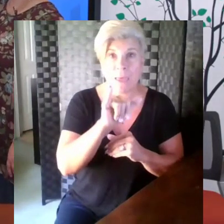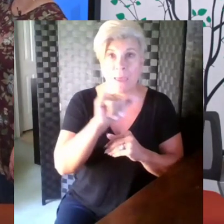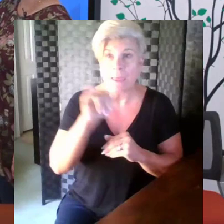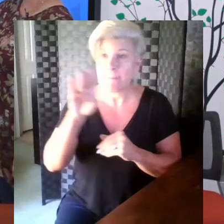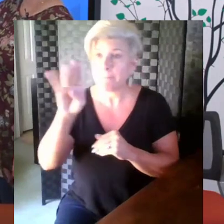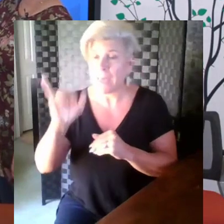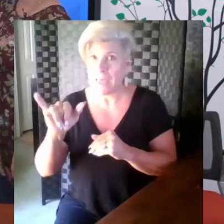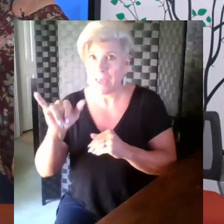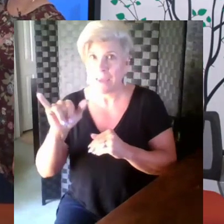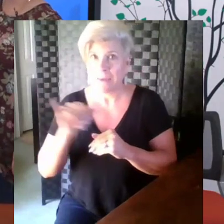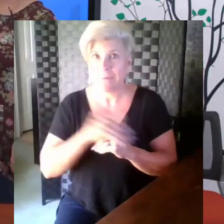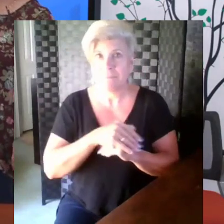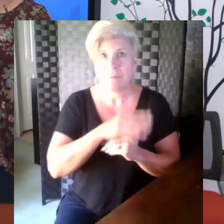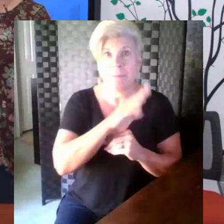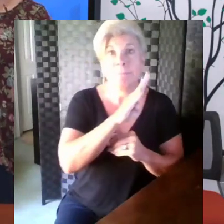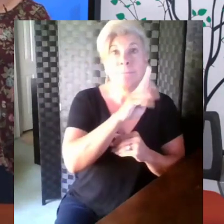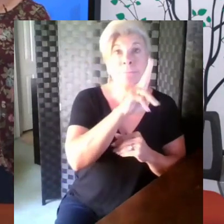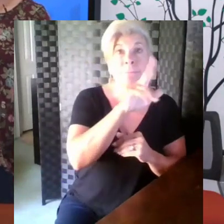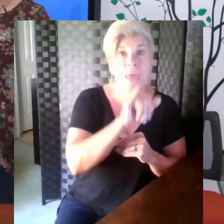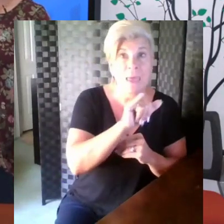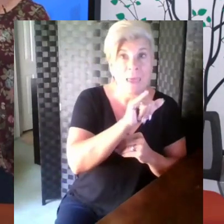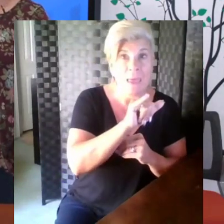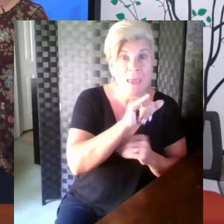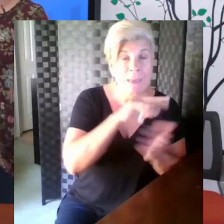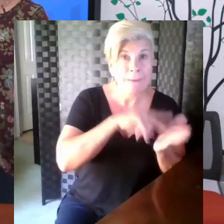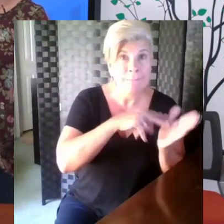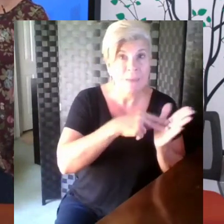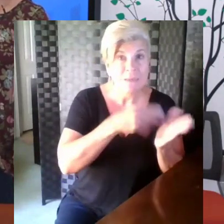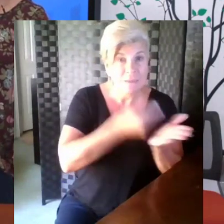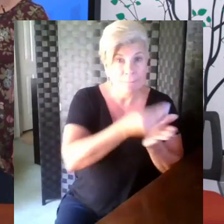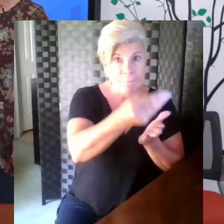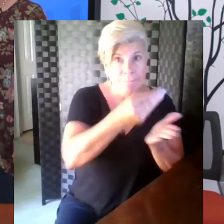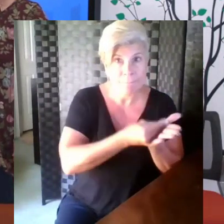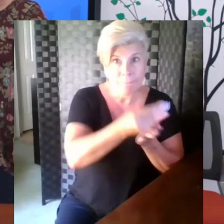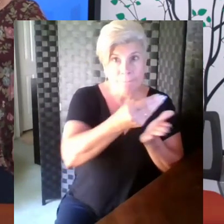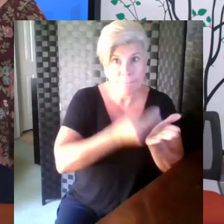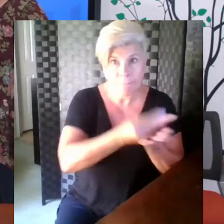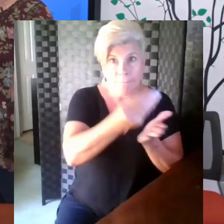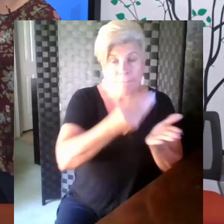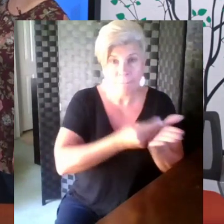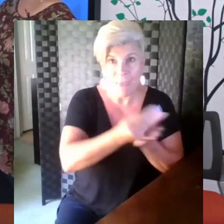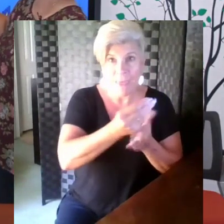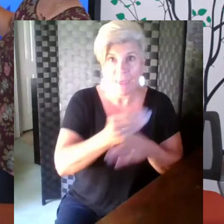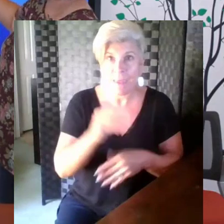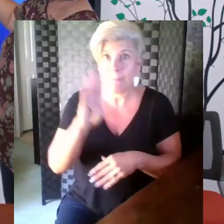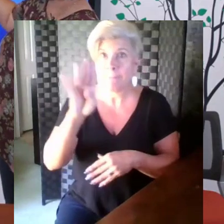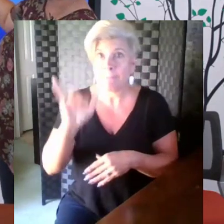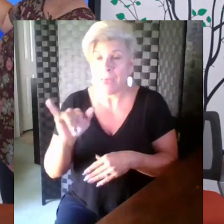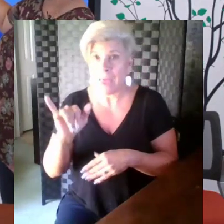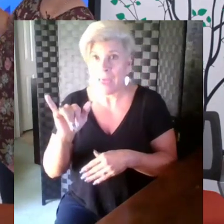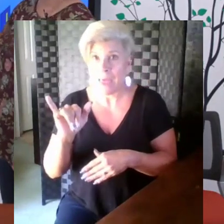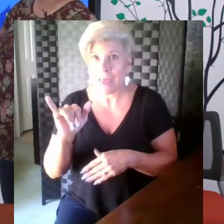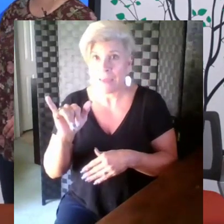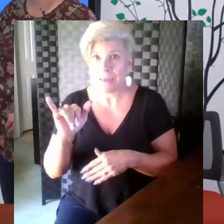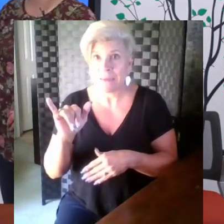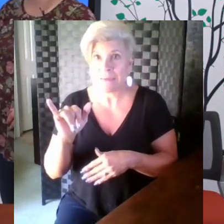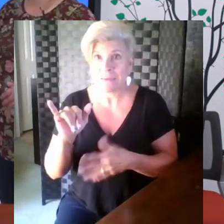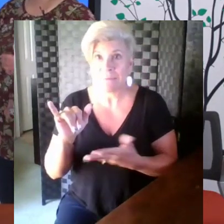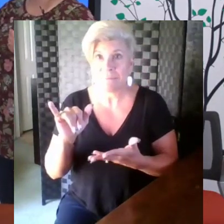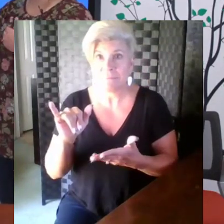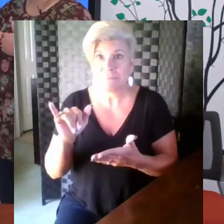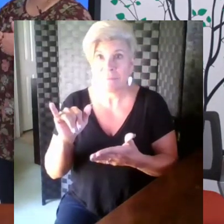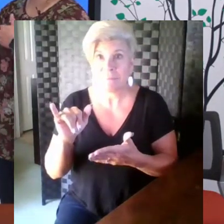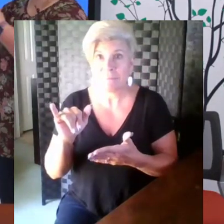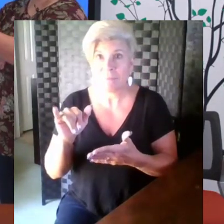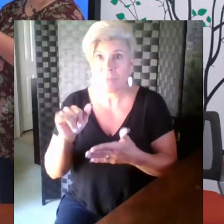Buy and buy. This buy means that you spent money to purchase something, and this buy is